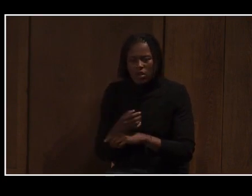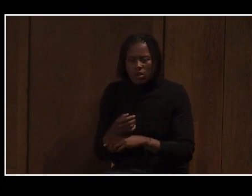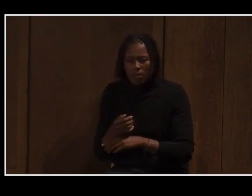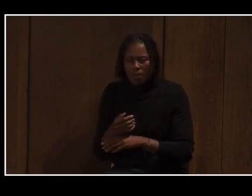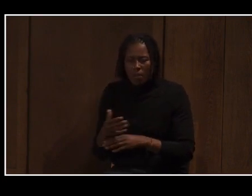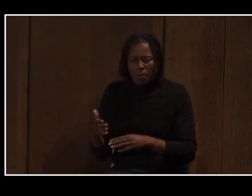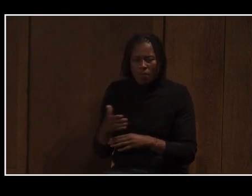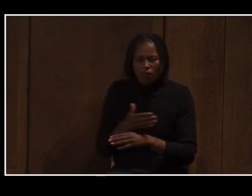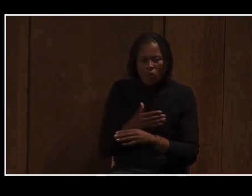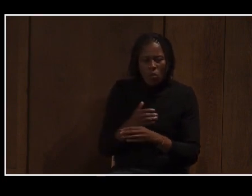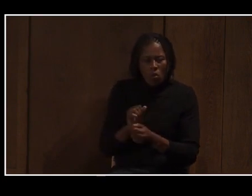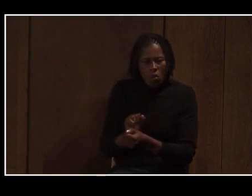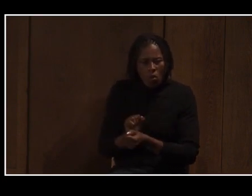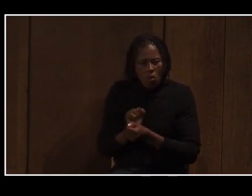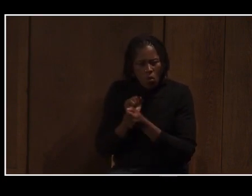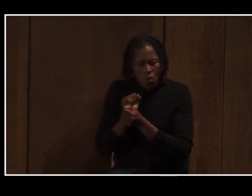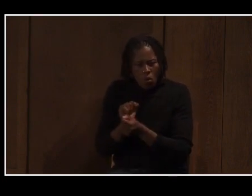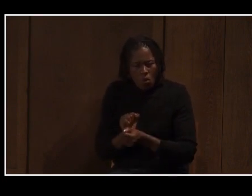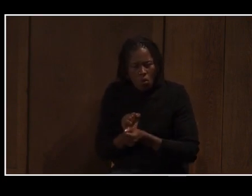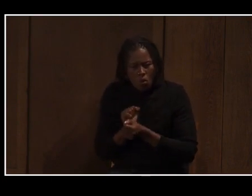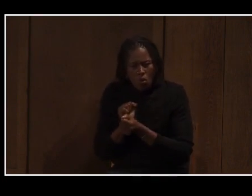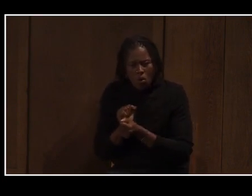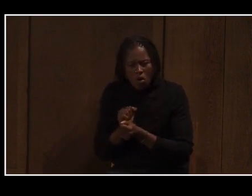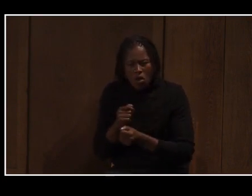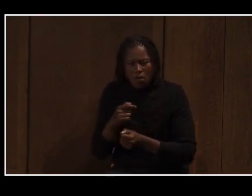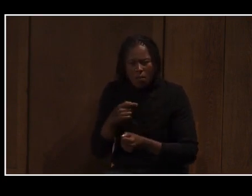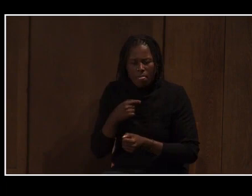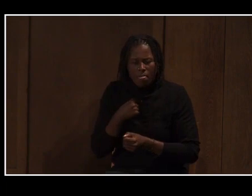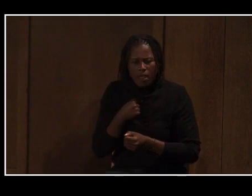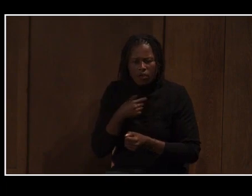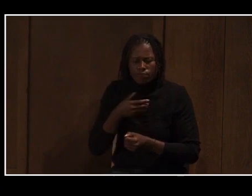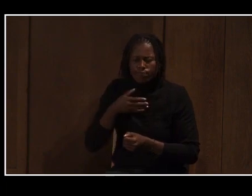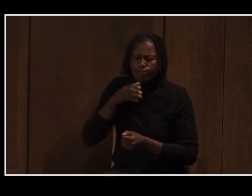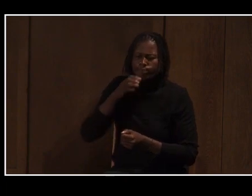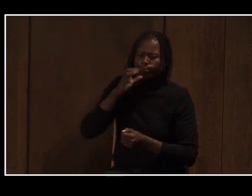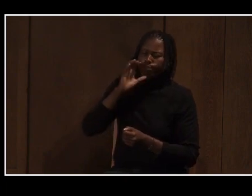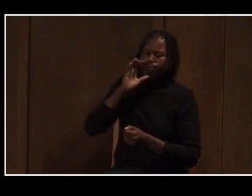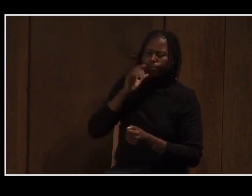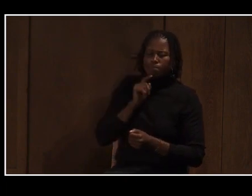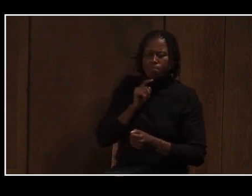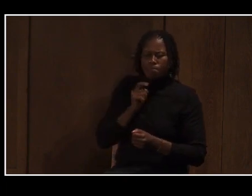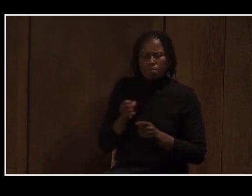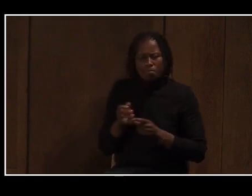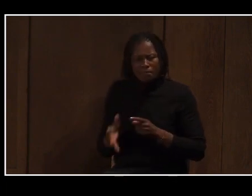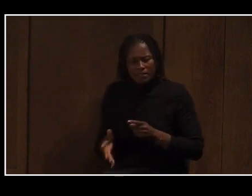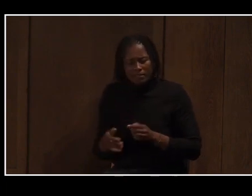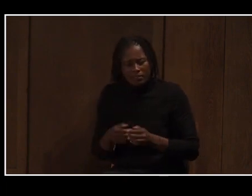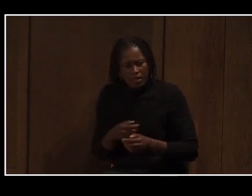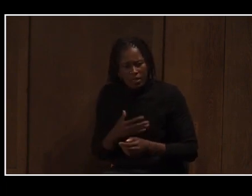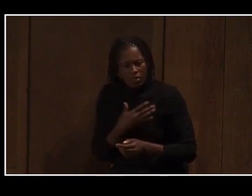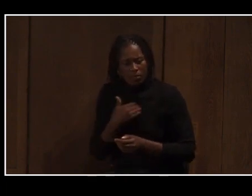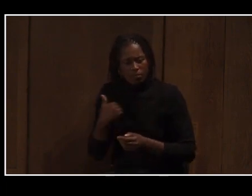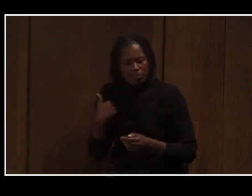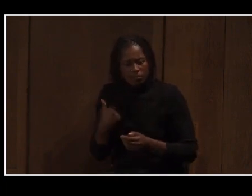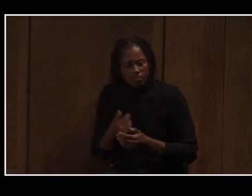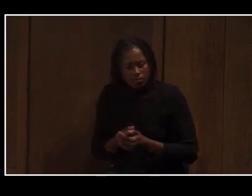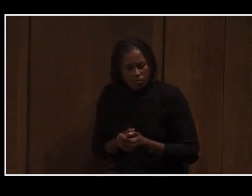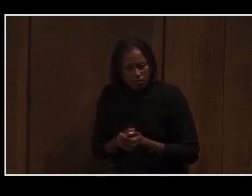I wear a beard and drink piss for breakfast. Roam around in antioxidants, I'm